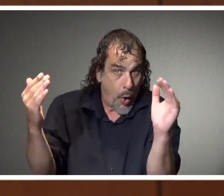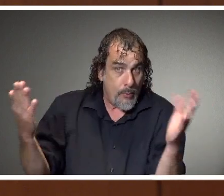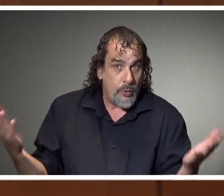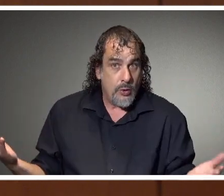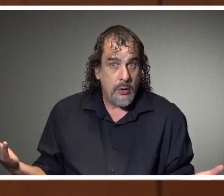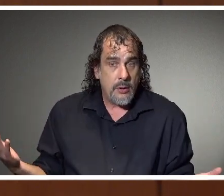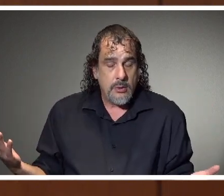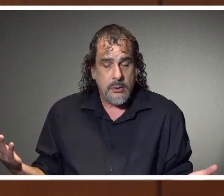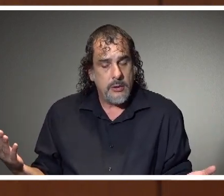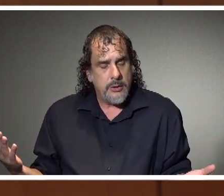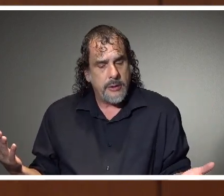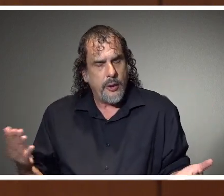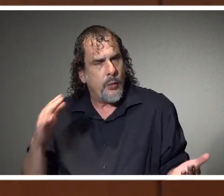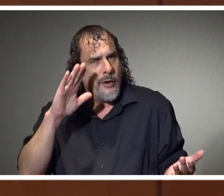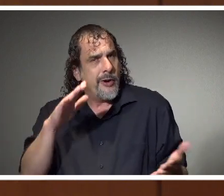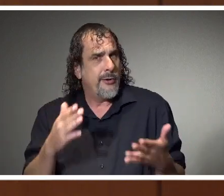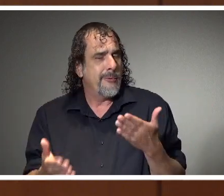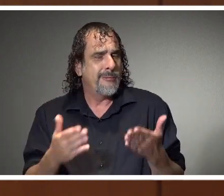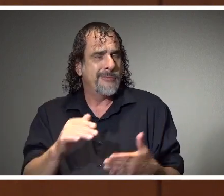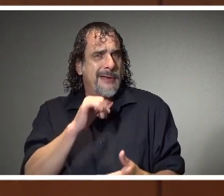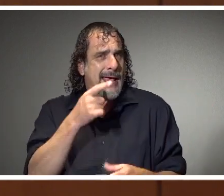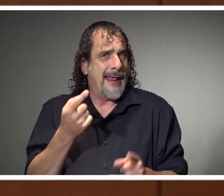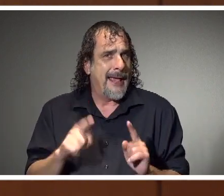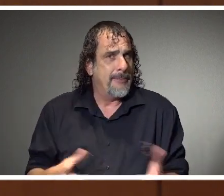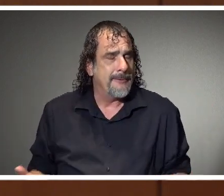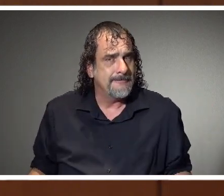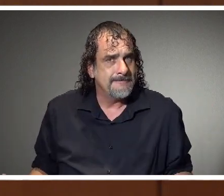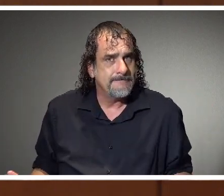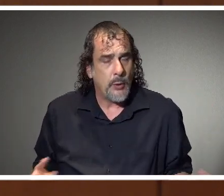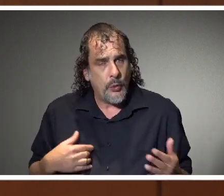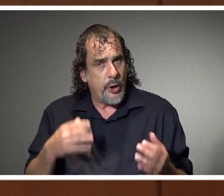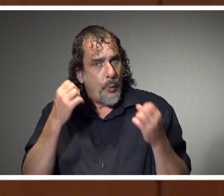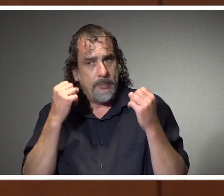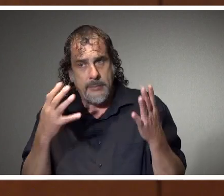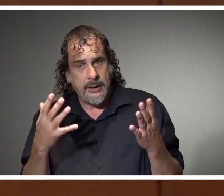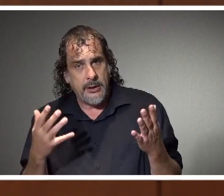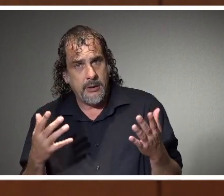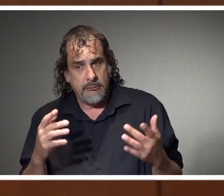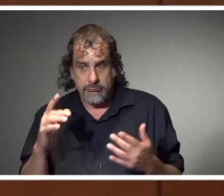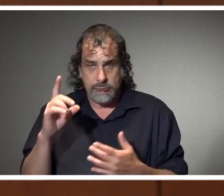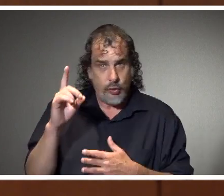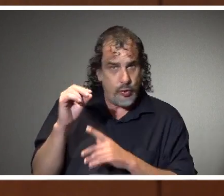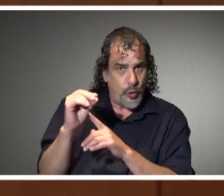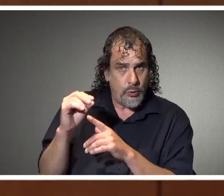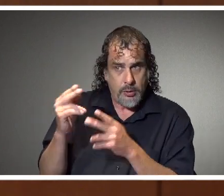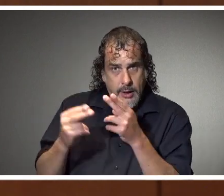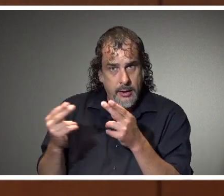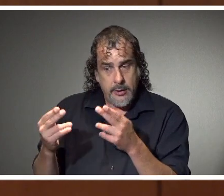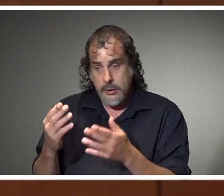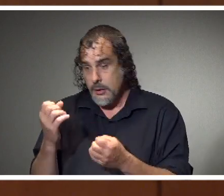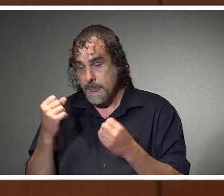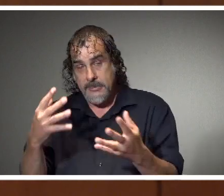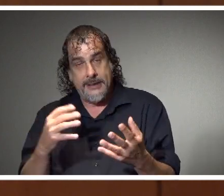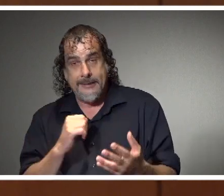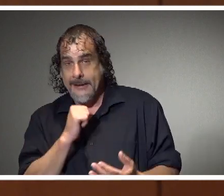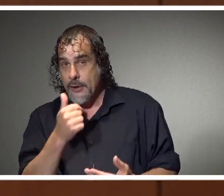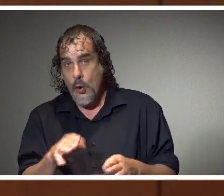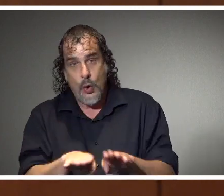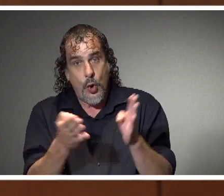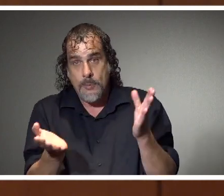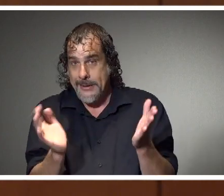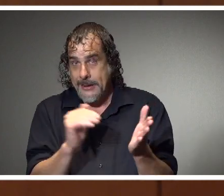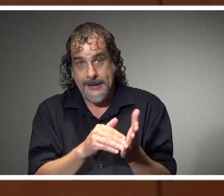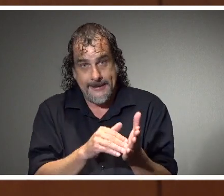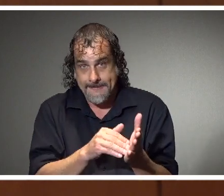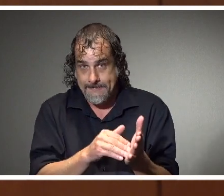know that that is not likely to occur. We know that there are going to be many that do, and unfortunately many that do not. And so our